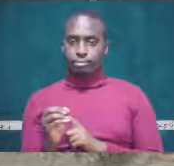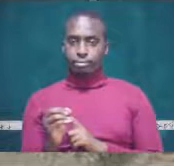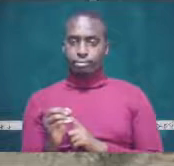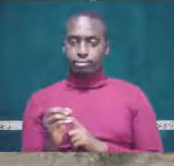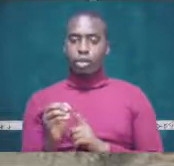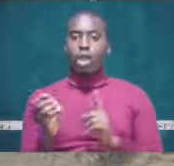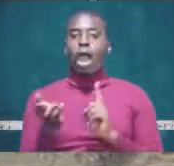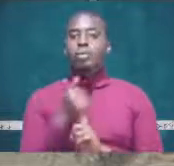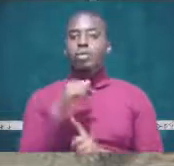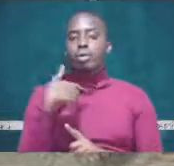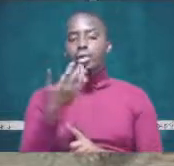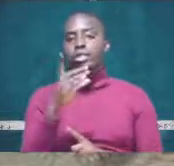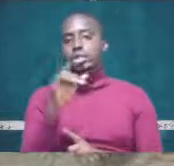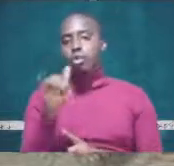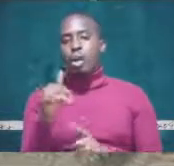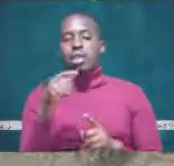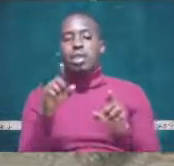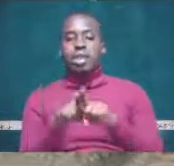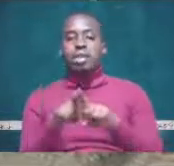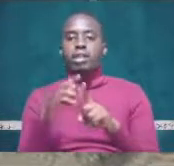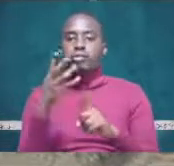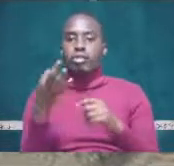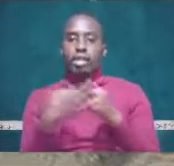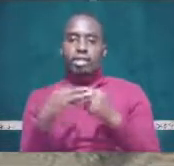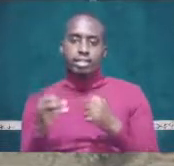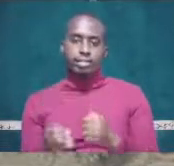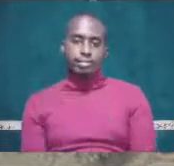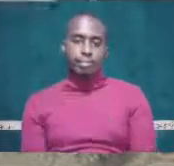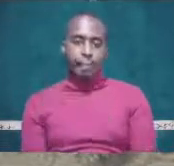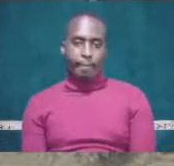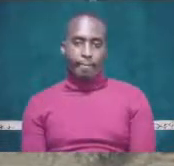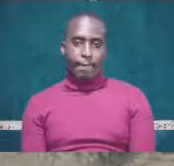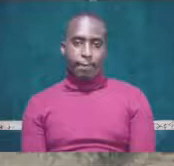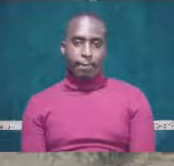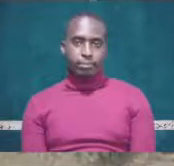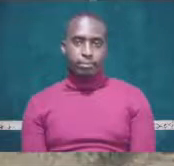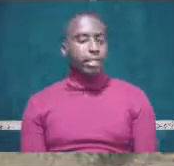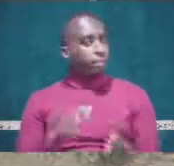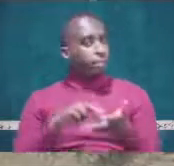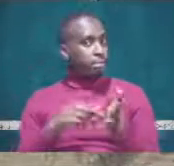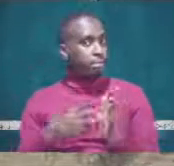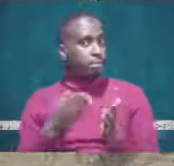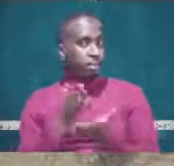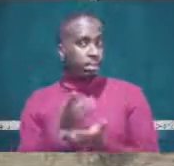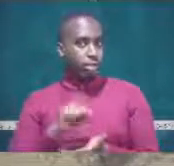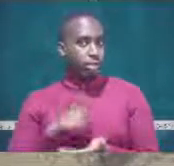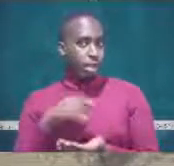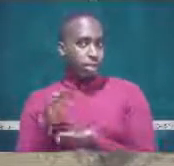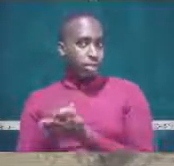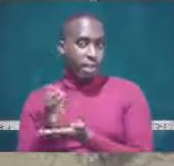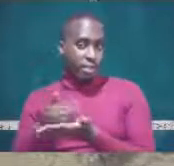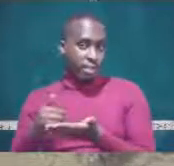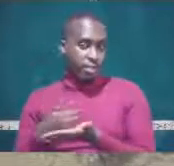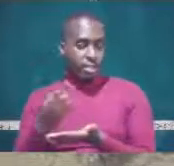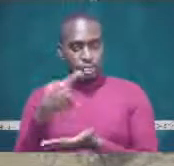120, you will get a disposable income of 480. Meaning that our saving is correct. The amount